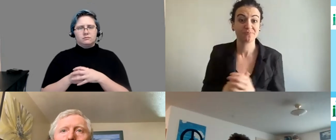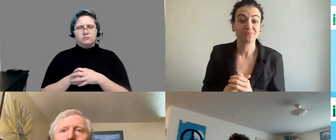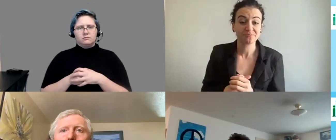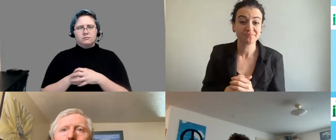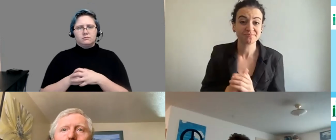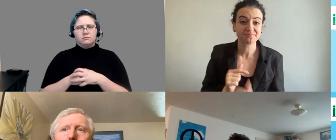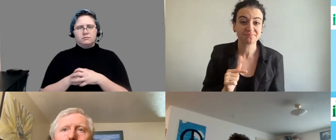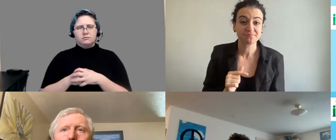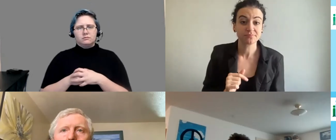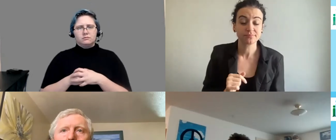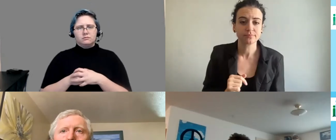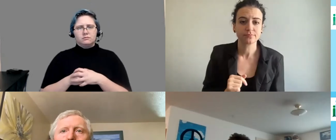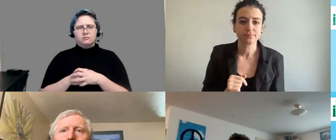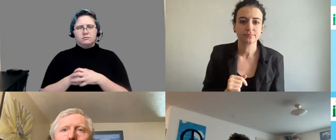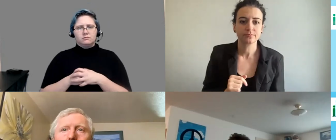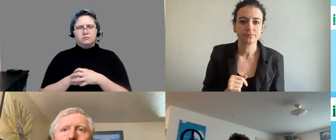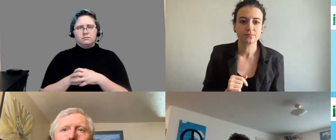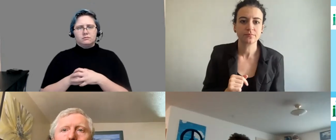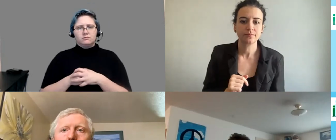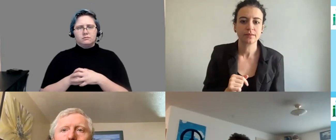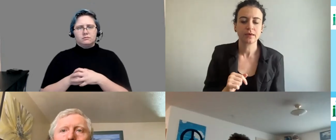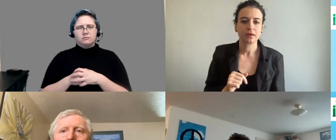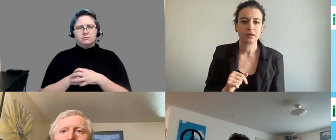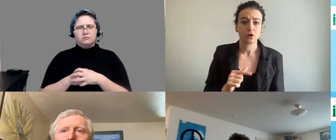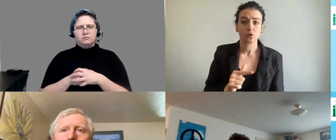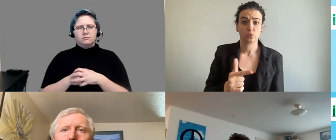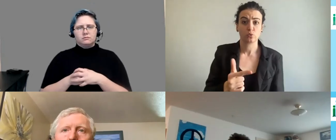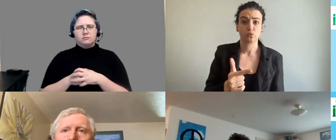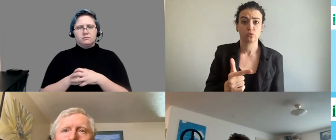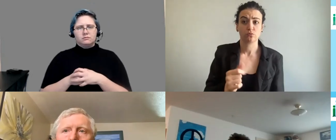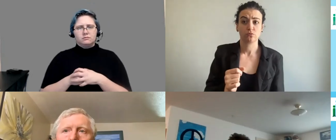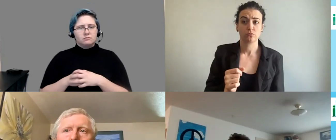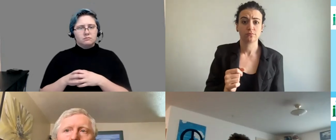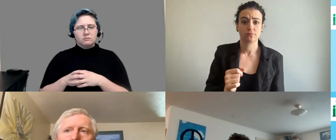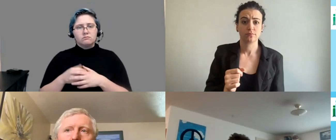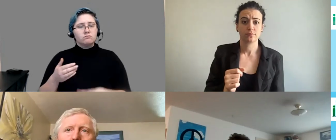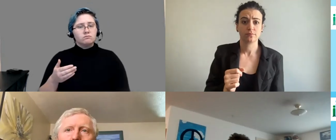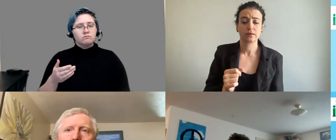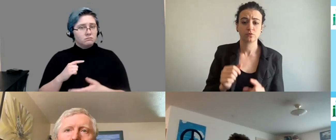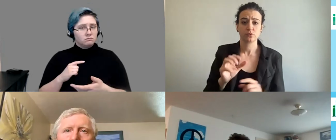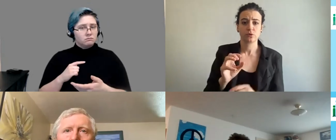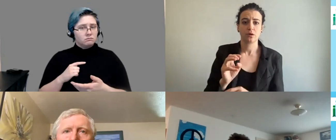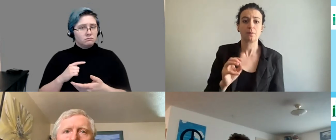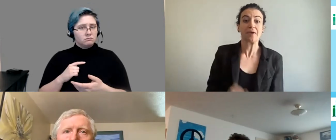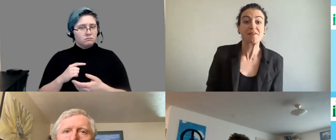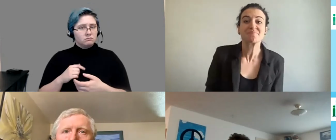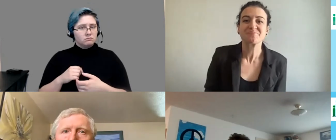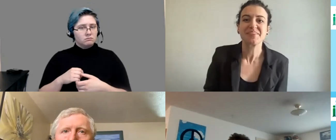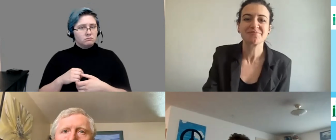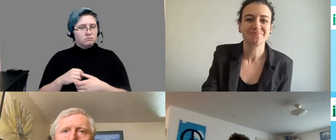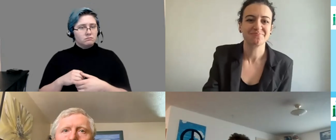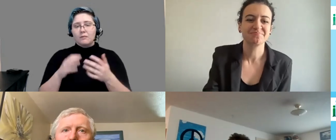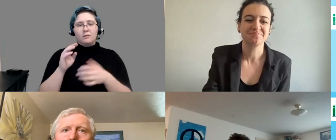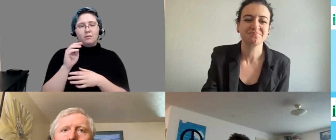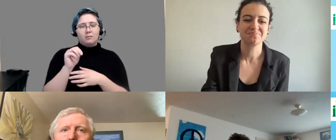Anyone else have something new that you've heard about that you think will make a difference for you? Oh yeah, Marcy, go ahead. The smart